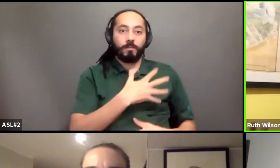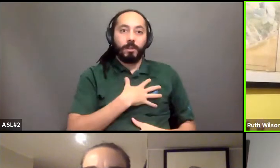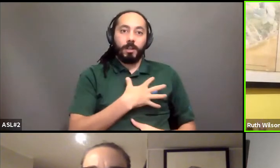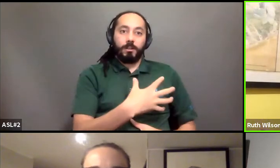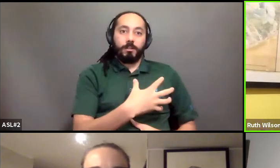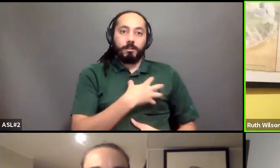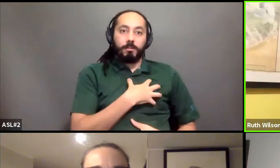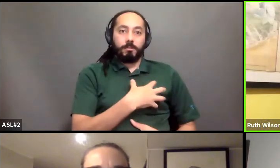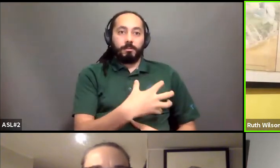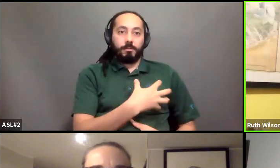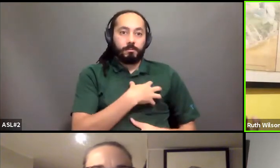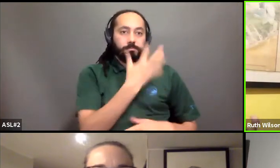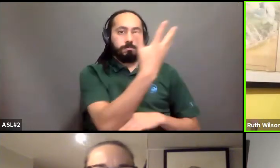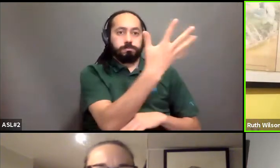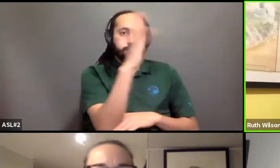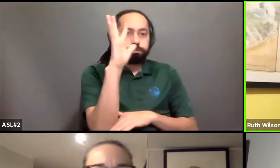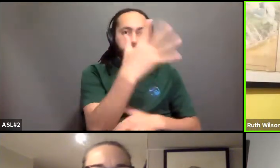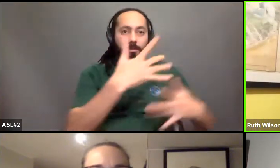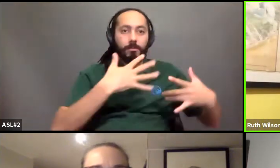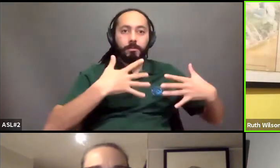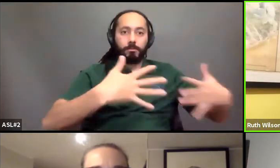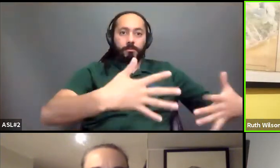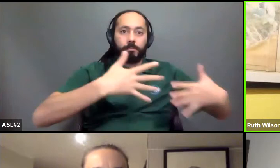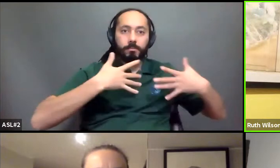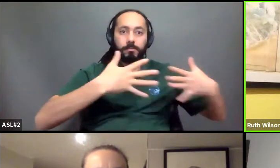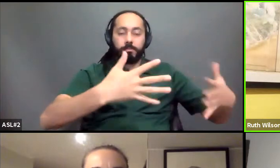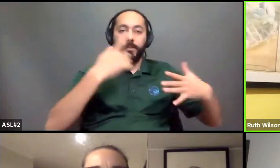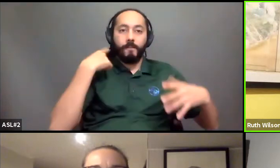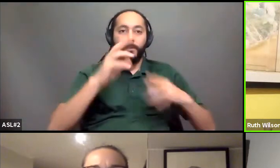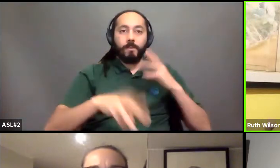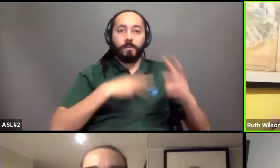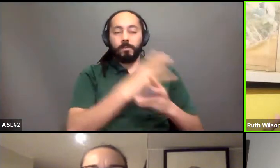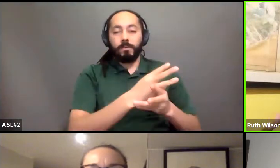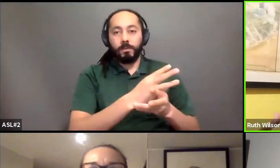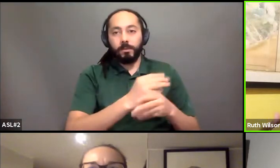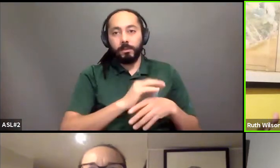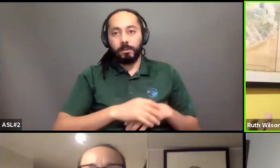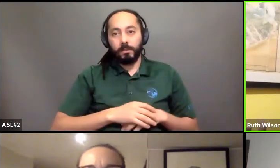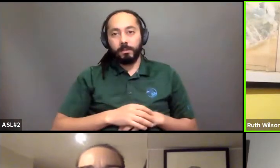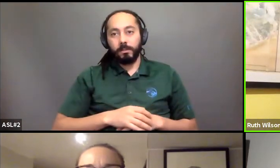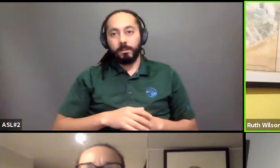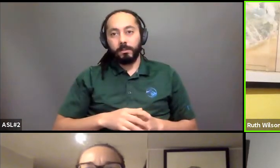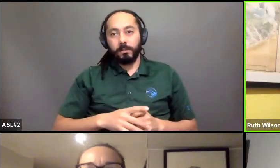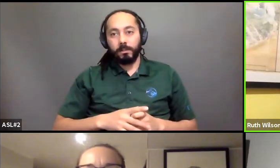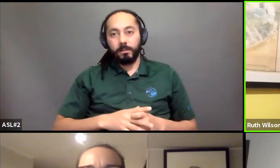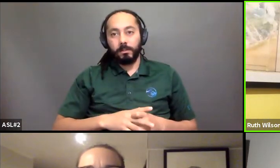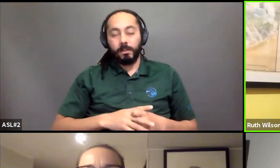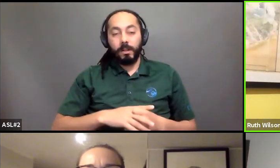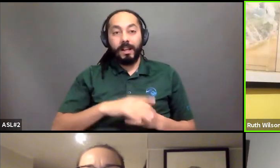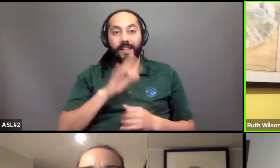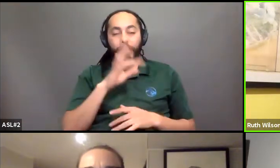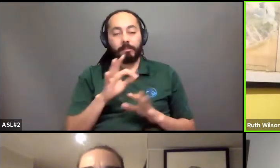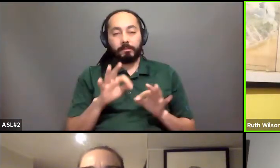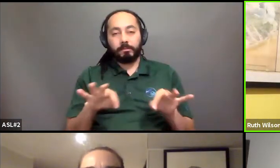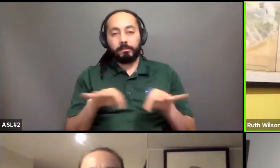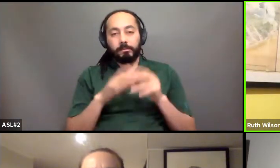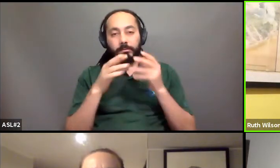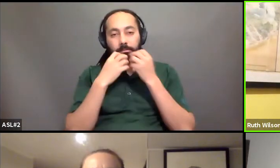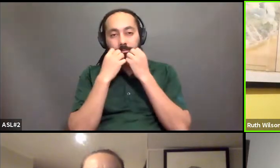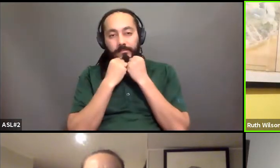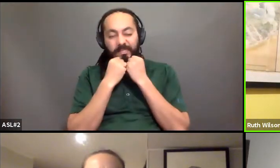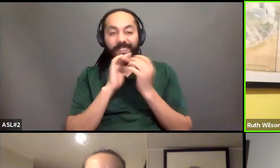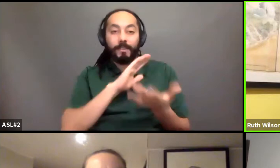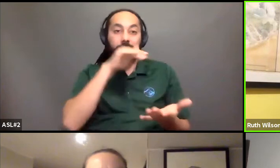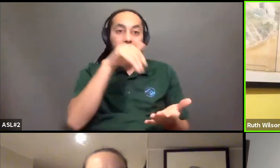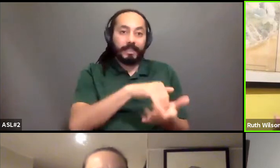center and breathing lungs center of the planet, or essential part of the planet. Maybe center is not a